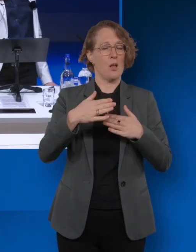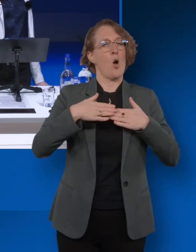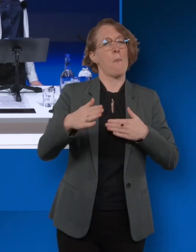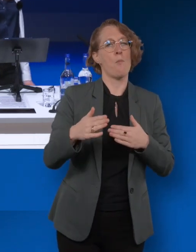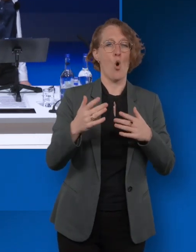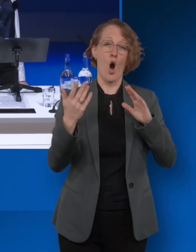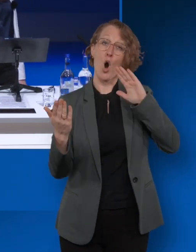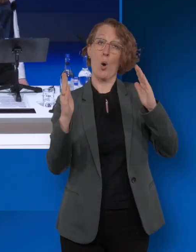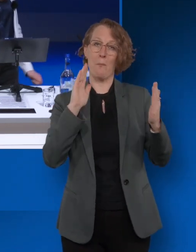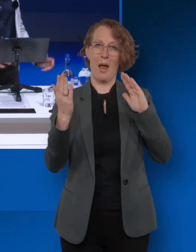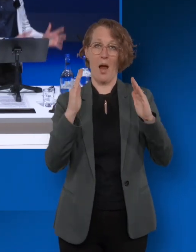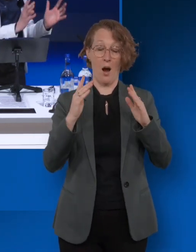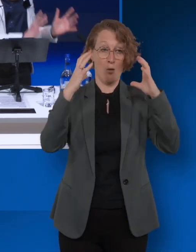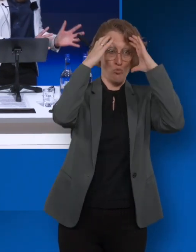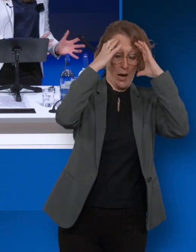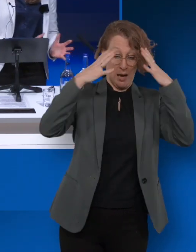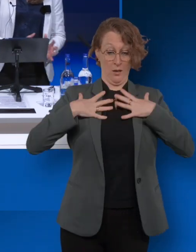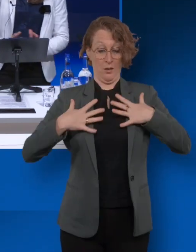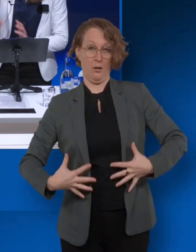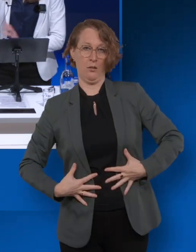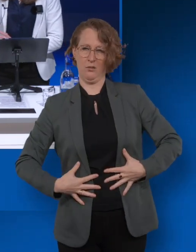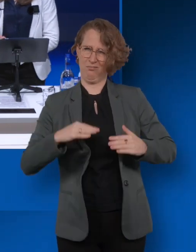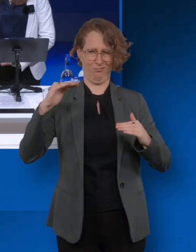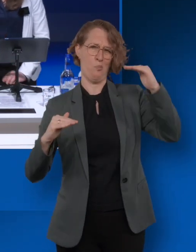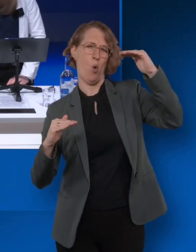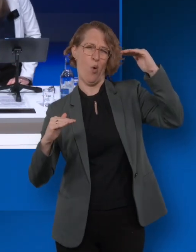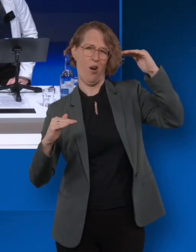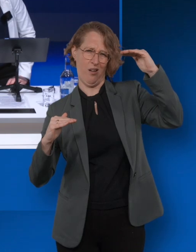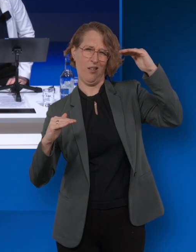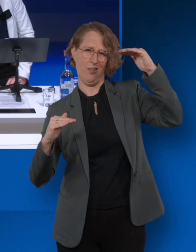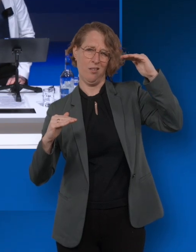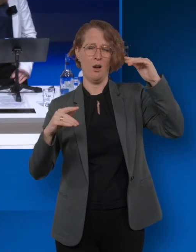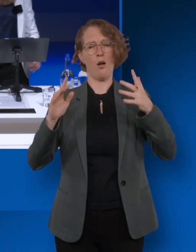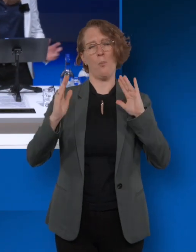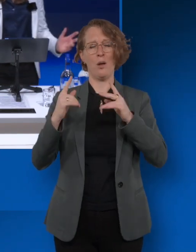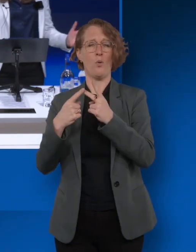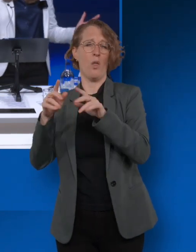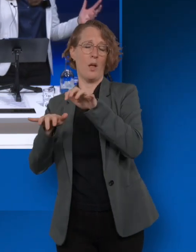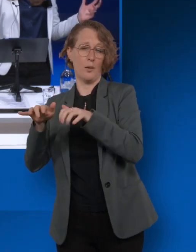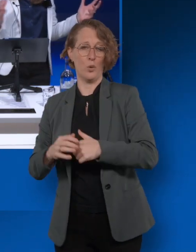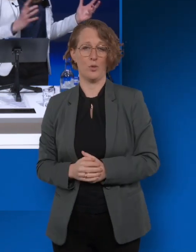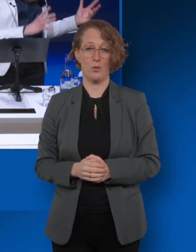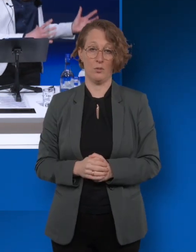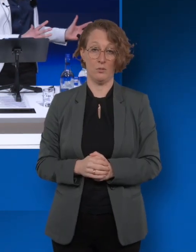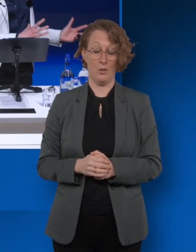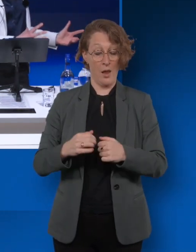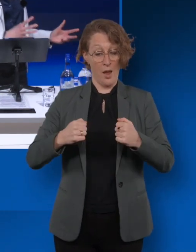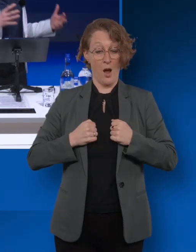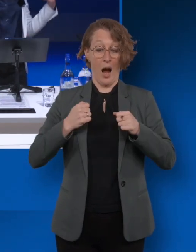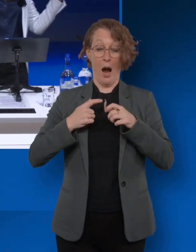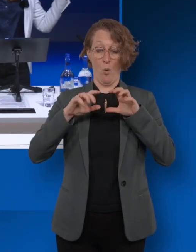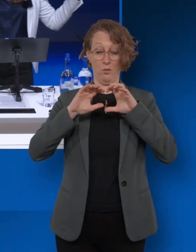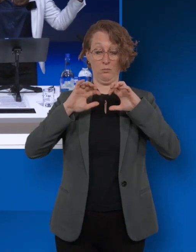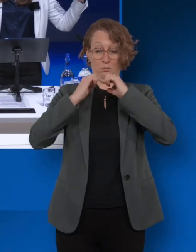far the largest ratio of brain weight to body weight. We have the most